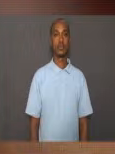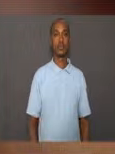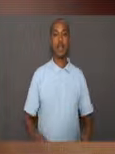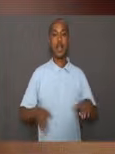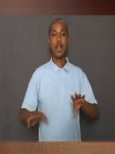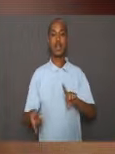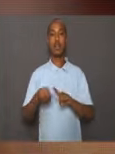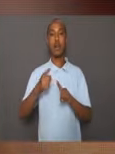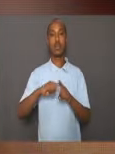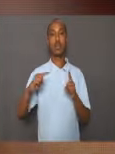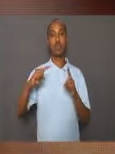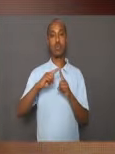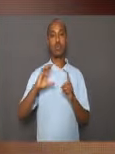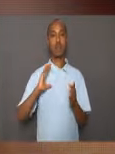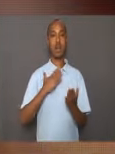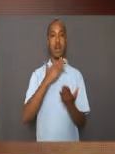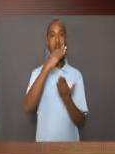Let's get back to our lesson.